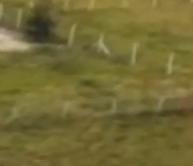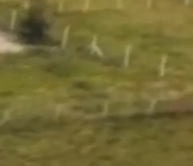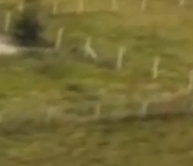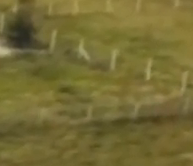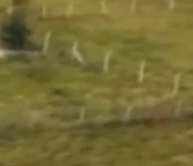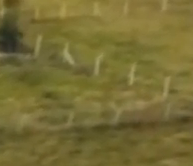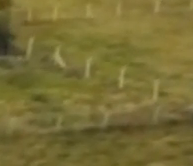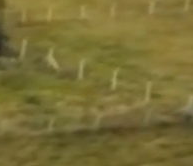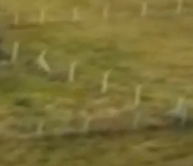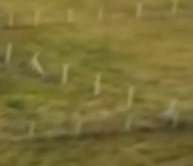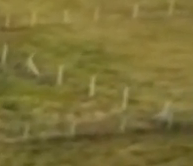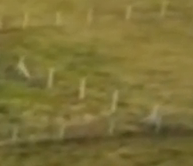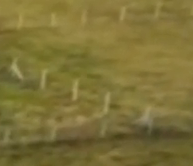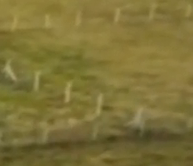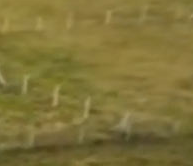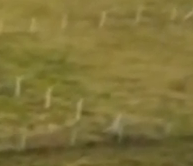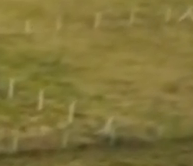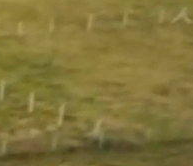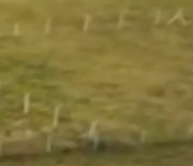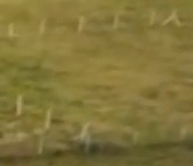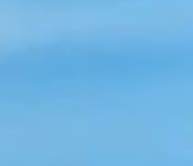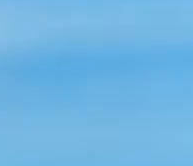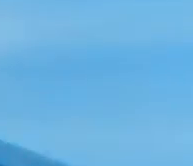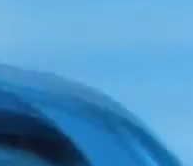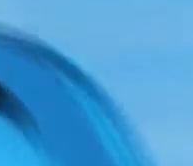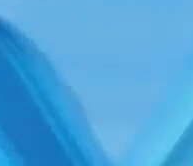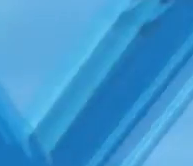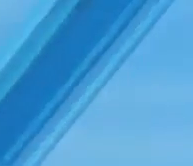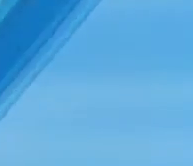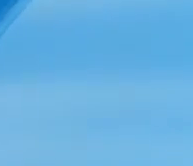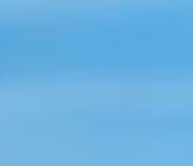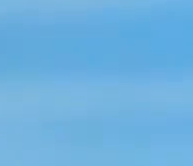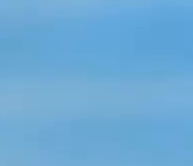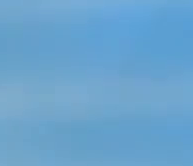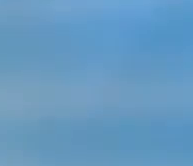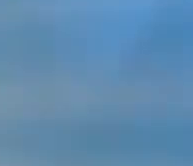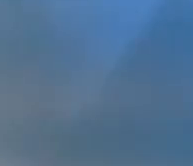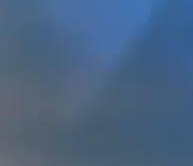0790-300-300 or visit www.optiven.co.ke.